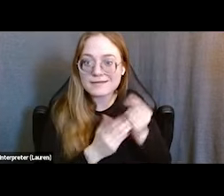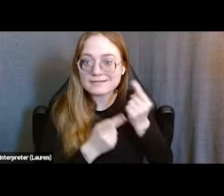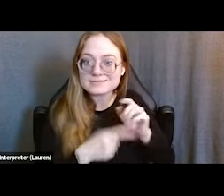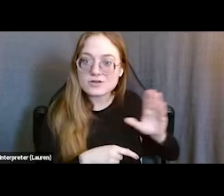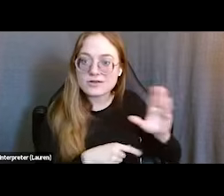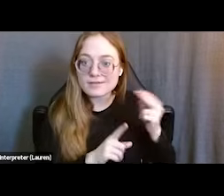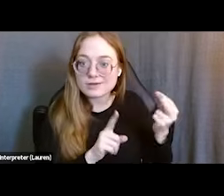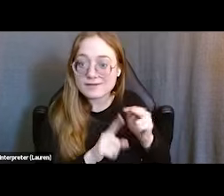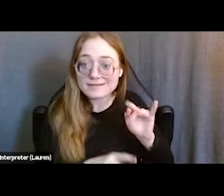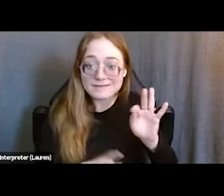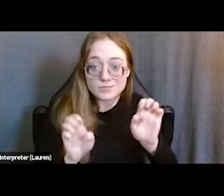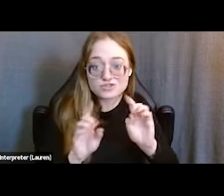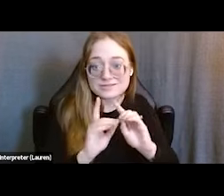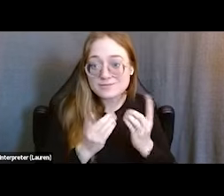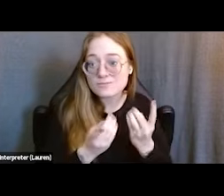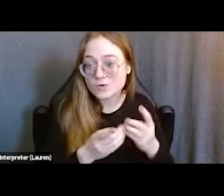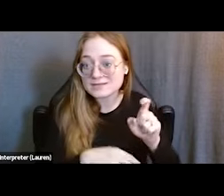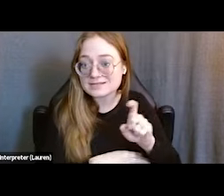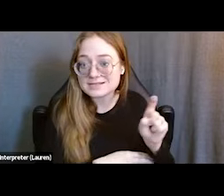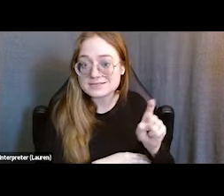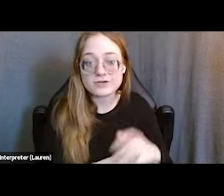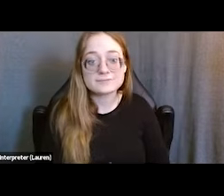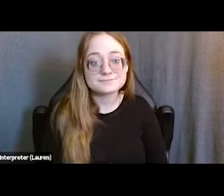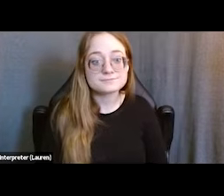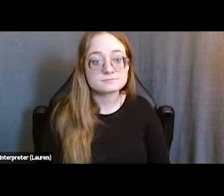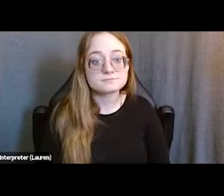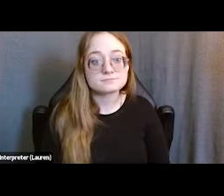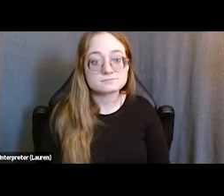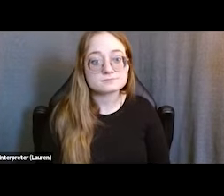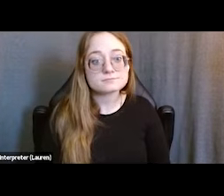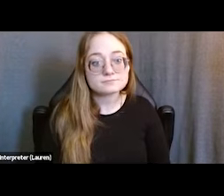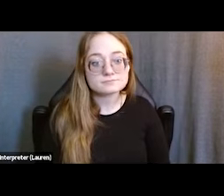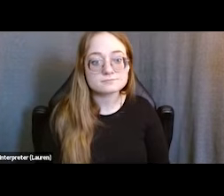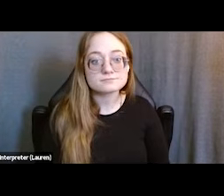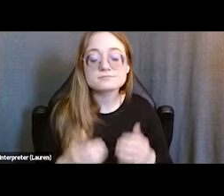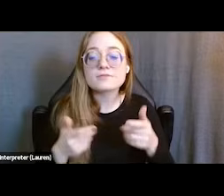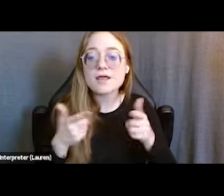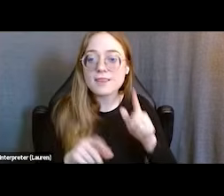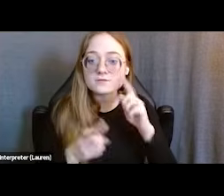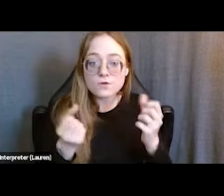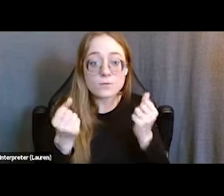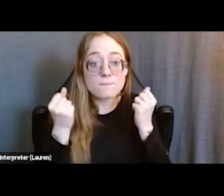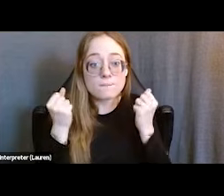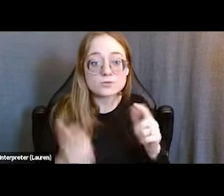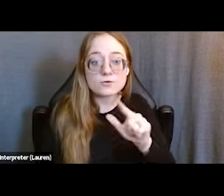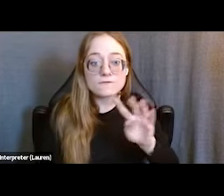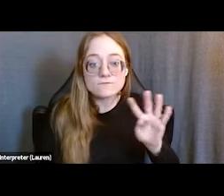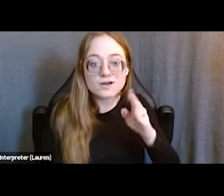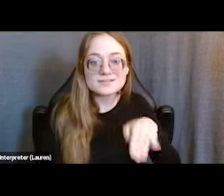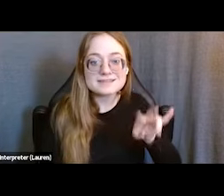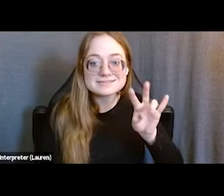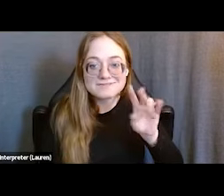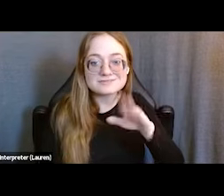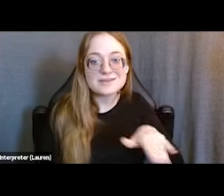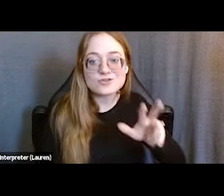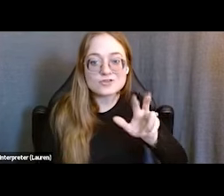department is necessary. Allows for multiple 24-hour days, 7 days a week, 365-day responses as necessary,